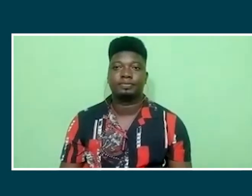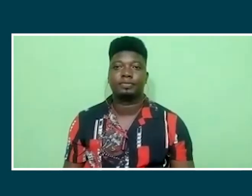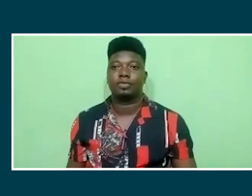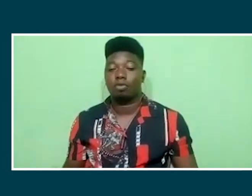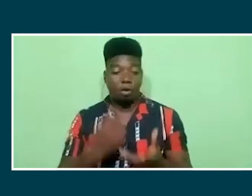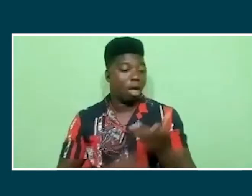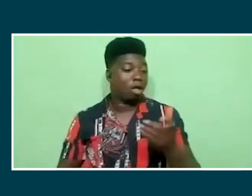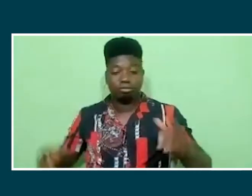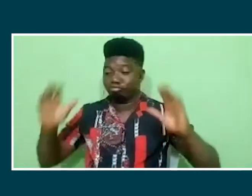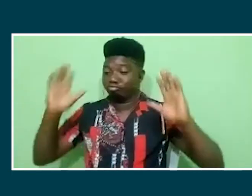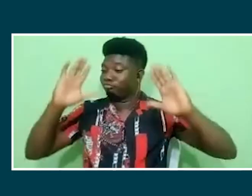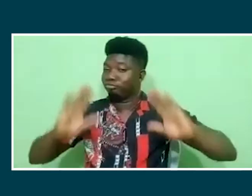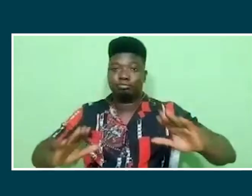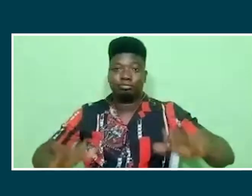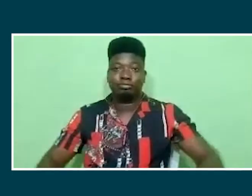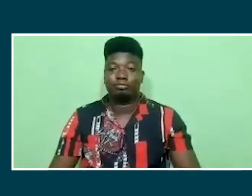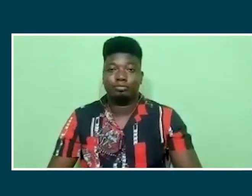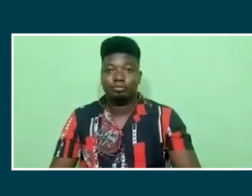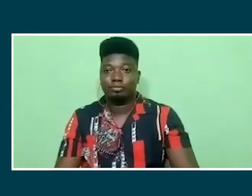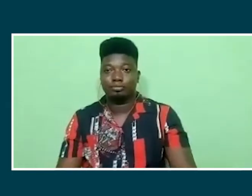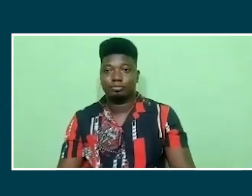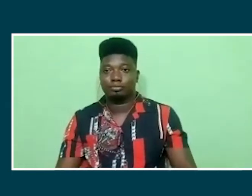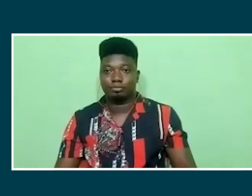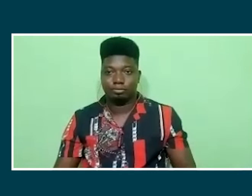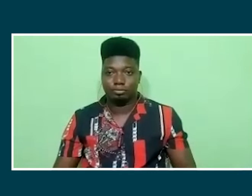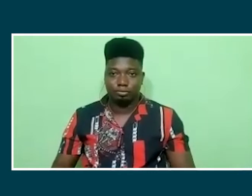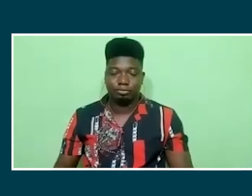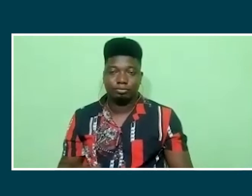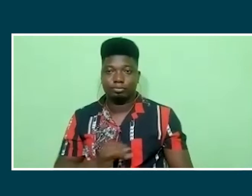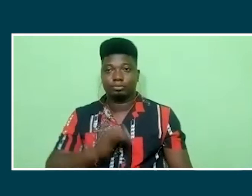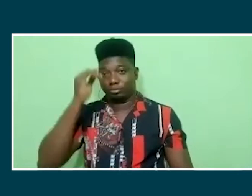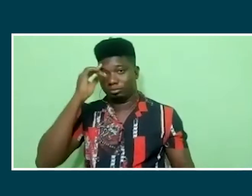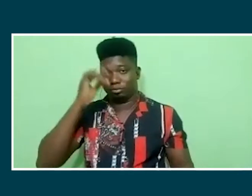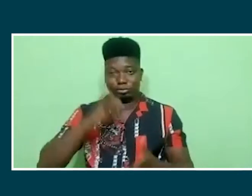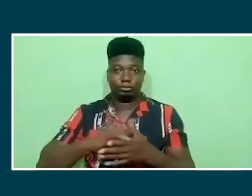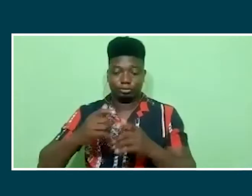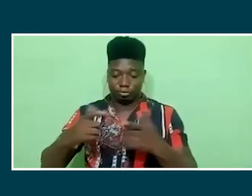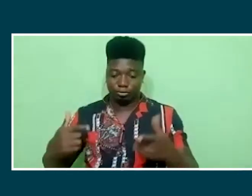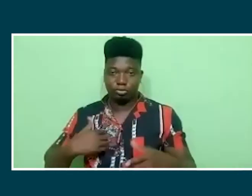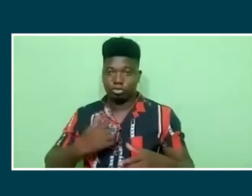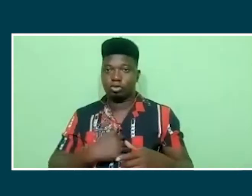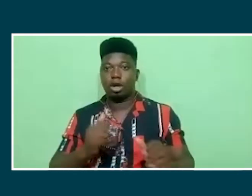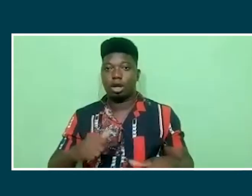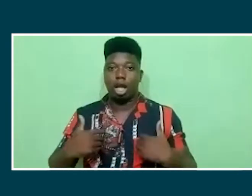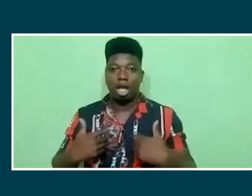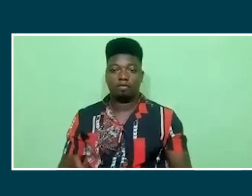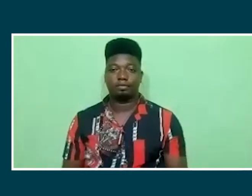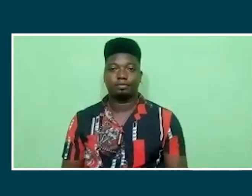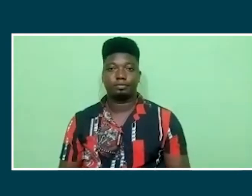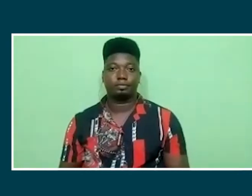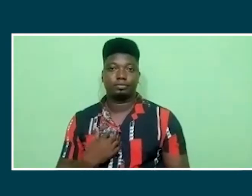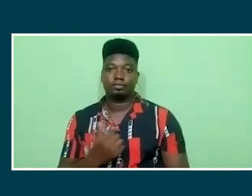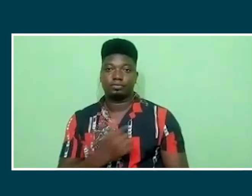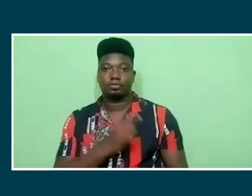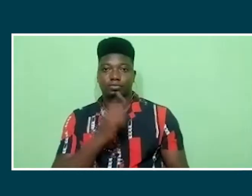call out. Absolutely. And I think that's a great reminder that we can often, when we talk about dealing